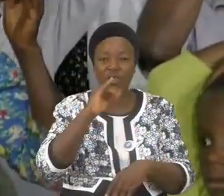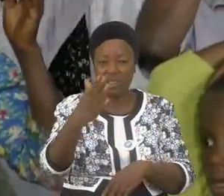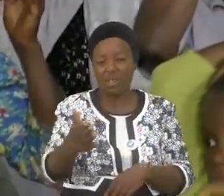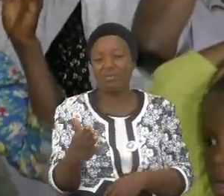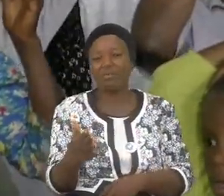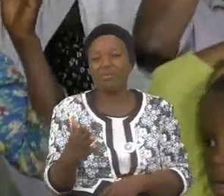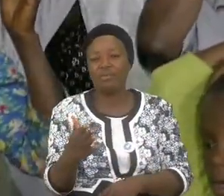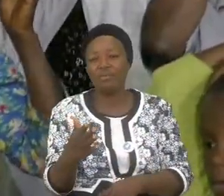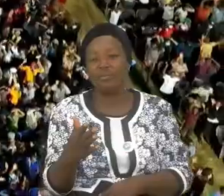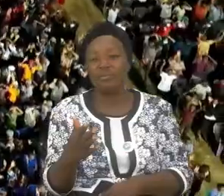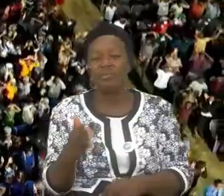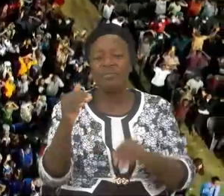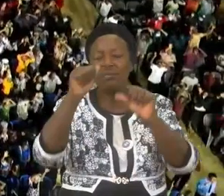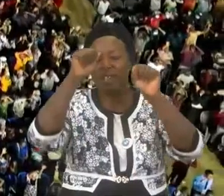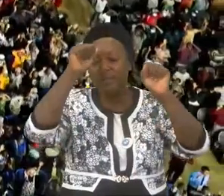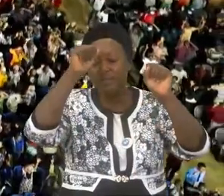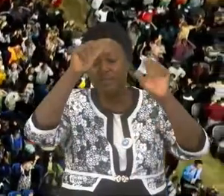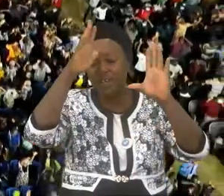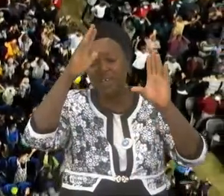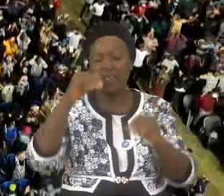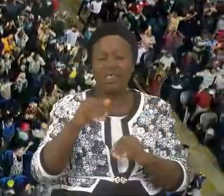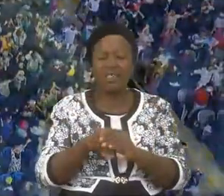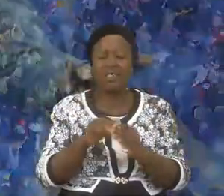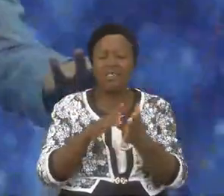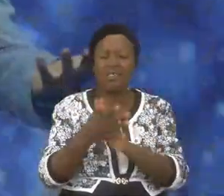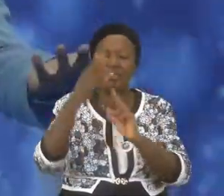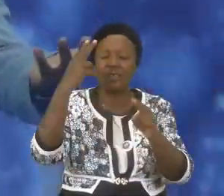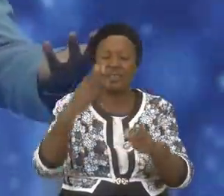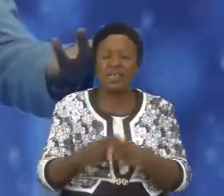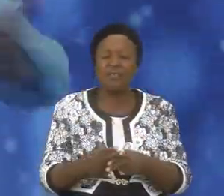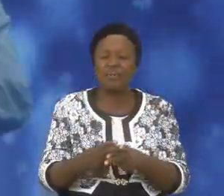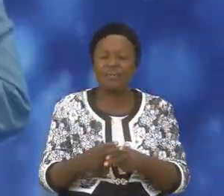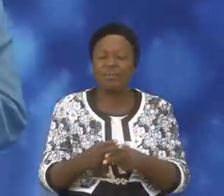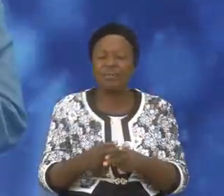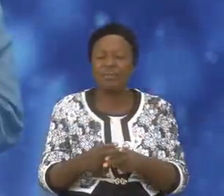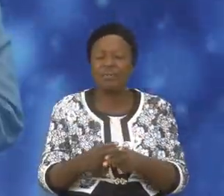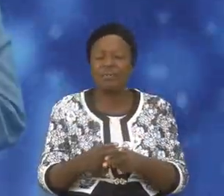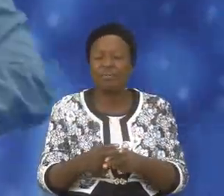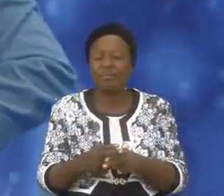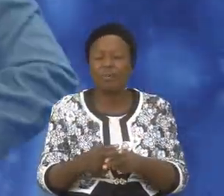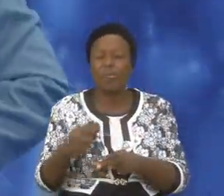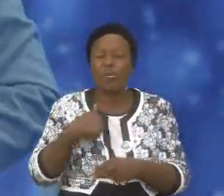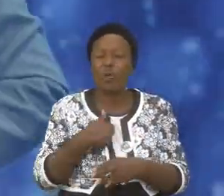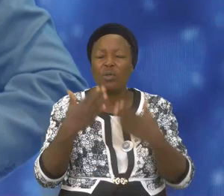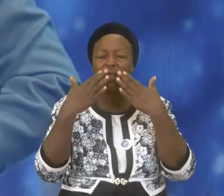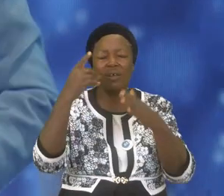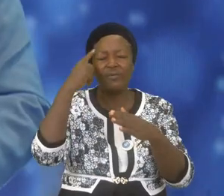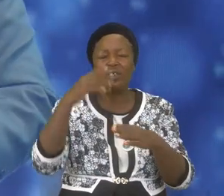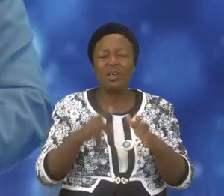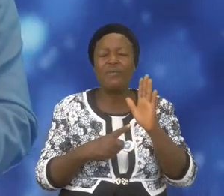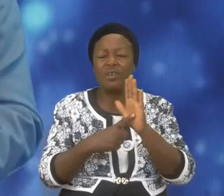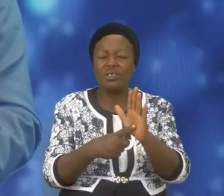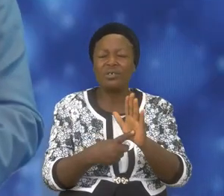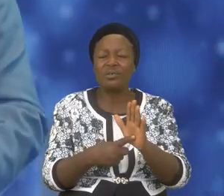Jesus' name, we thank you for the revelation that had been lost, but now you